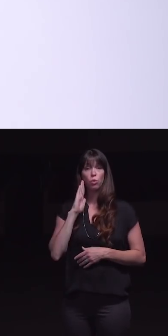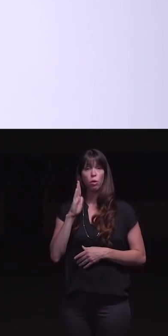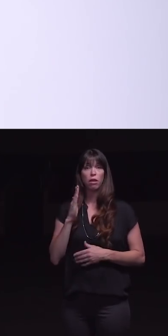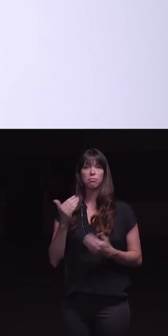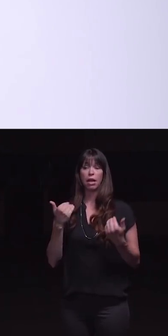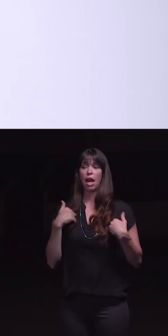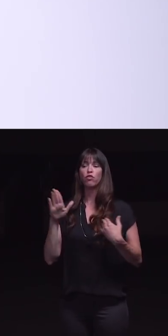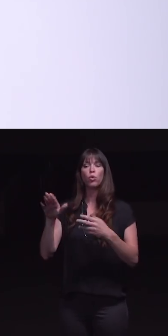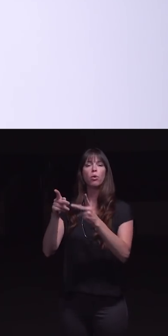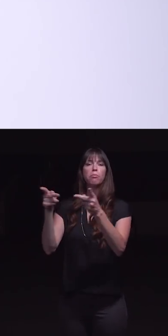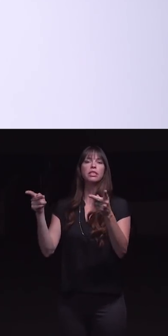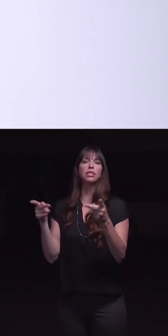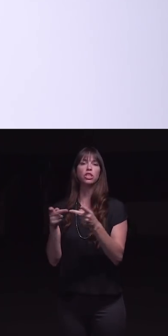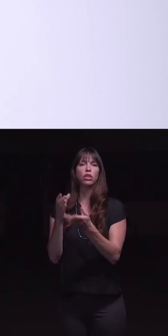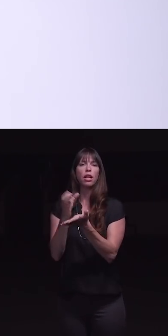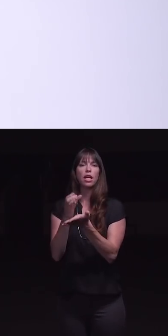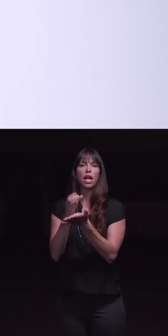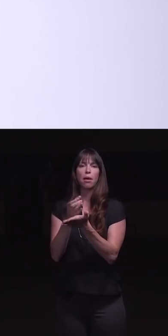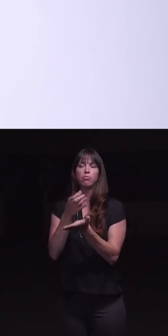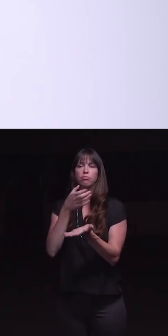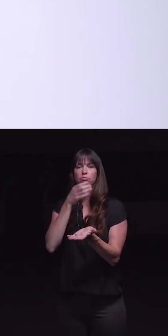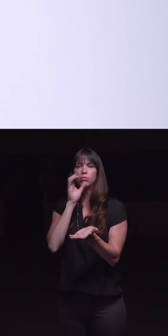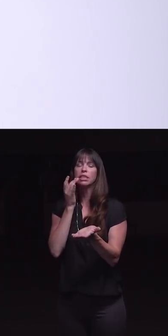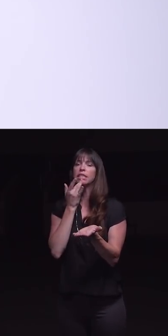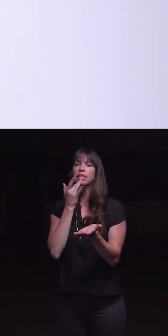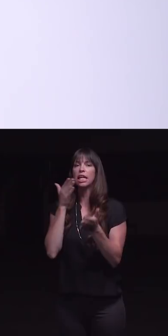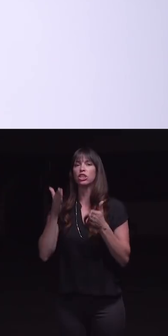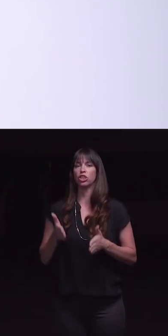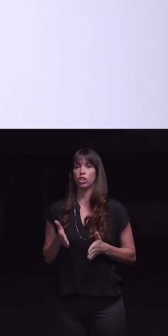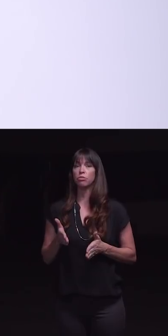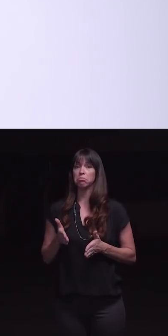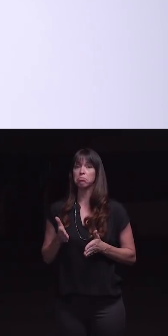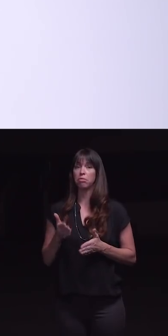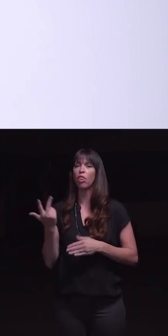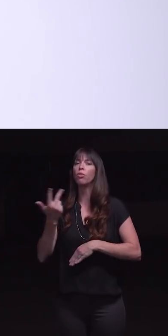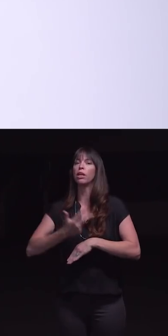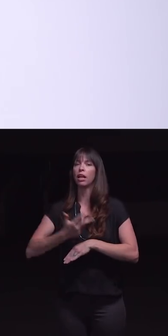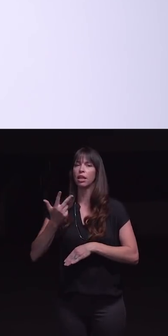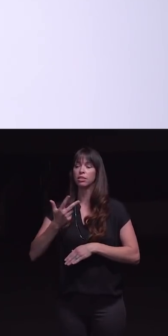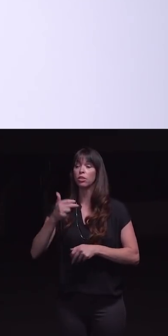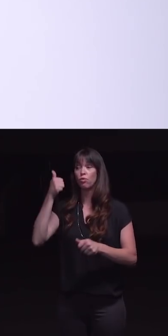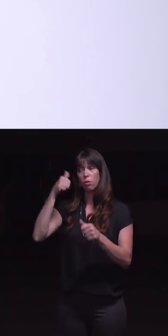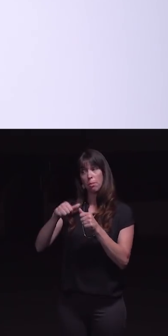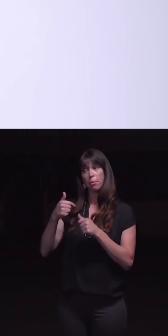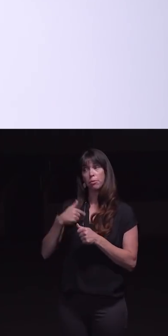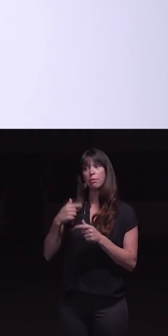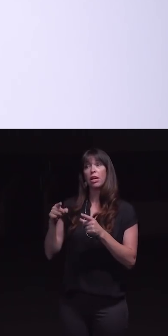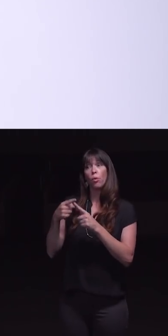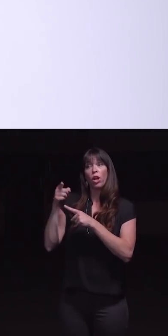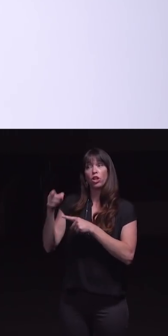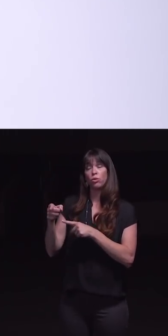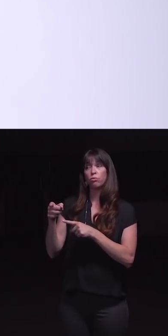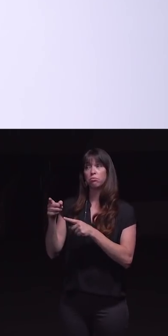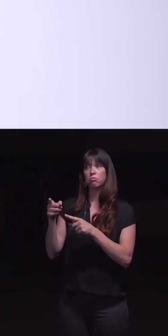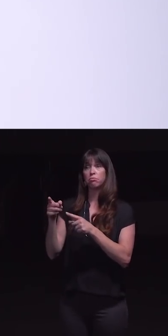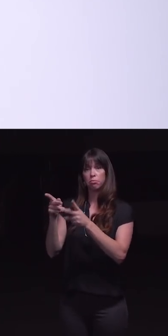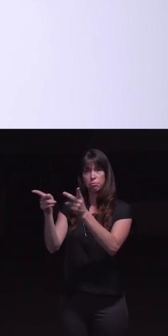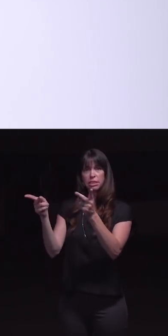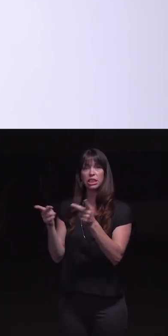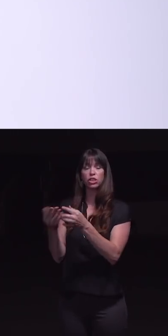to be restored to your position as cupbearer. Remember me when you come back to power. He